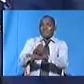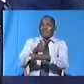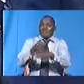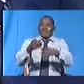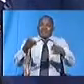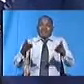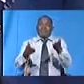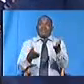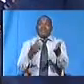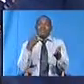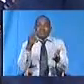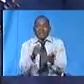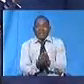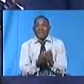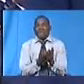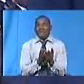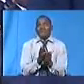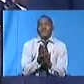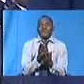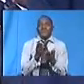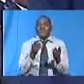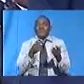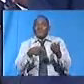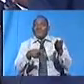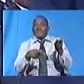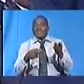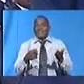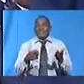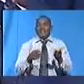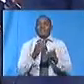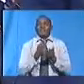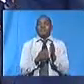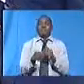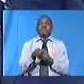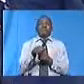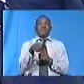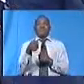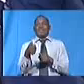instructive in view of the subsequent